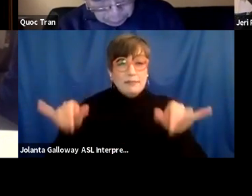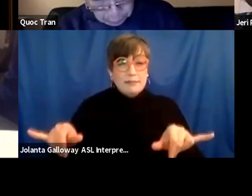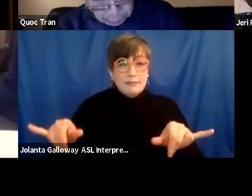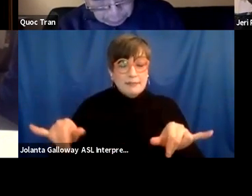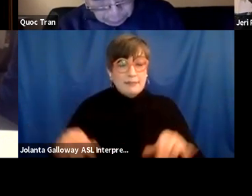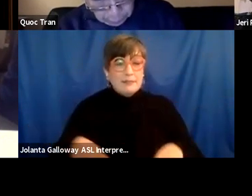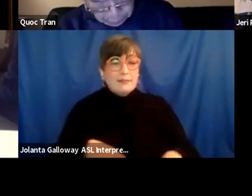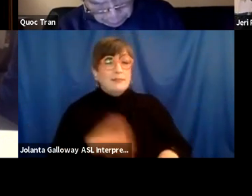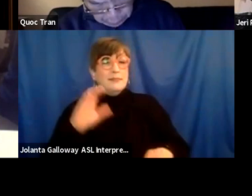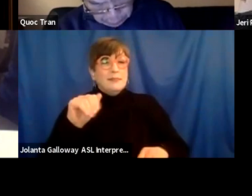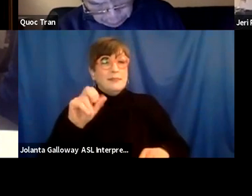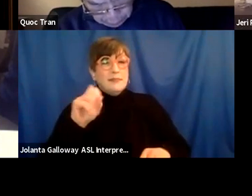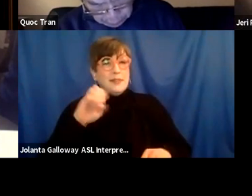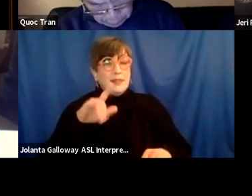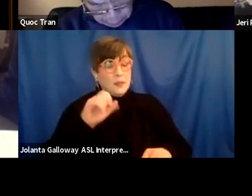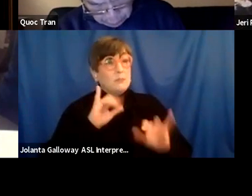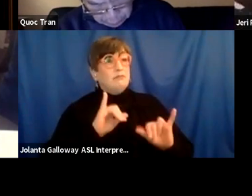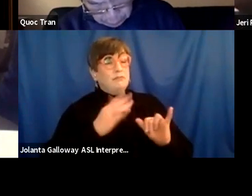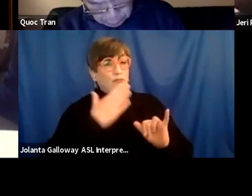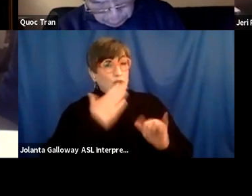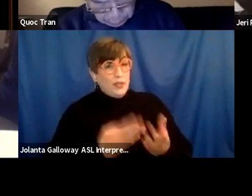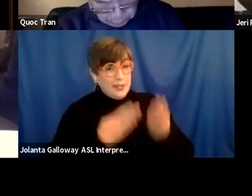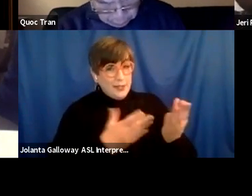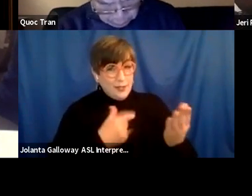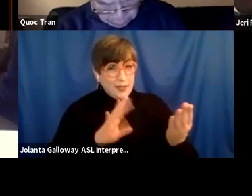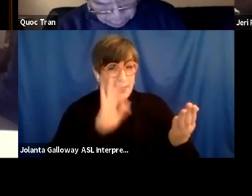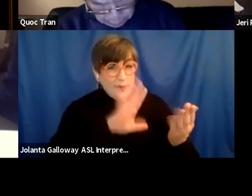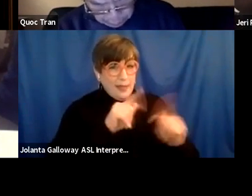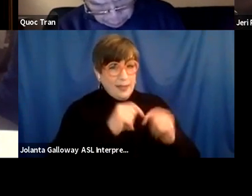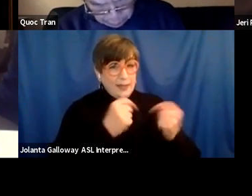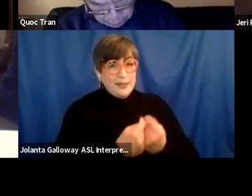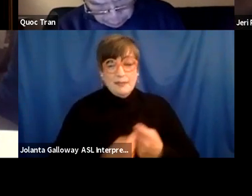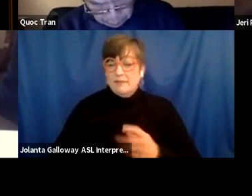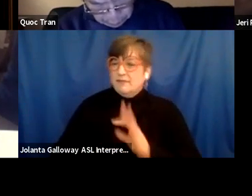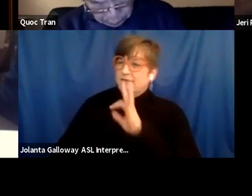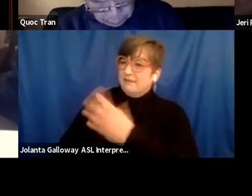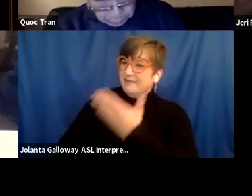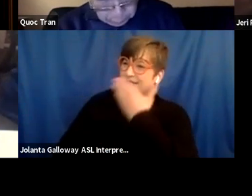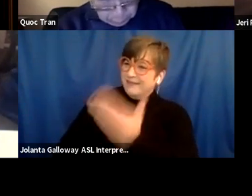good suggestion. I will bring that back to the team. All righty. Thank you very much.